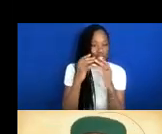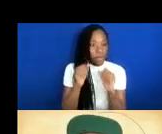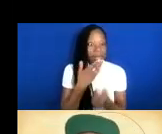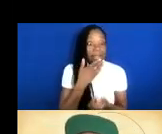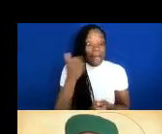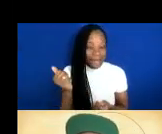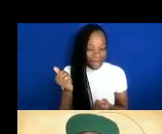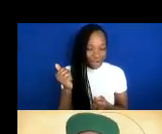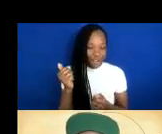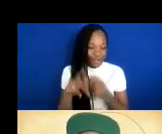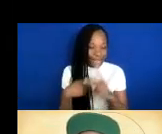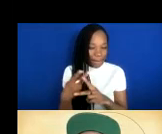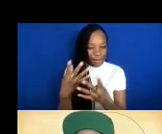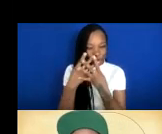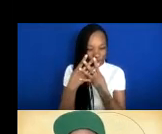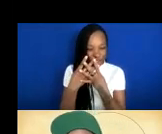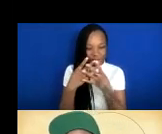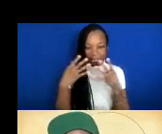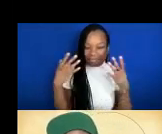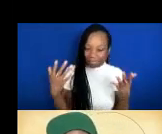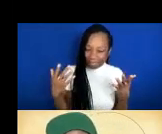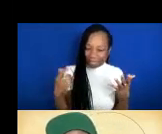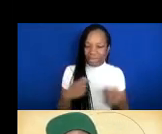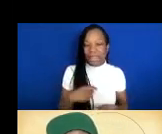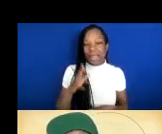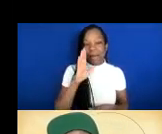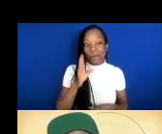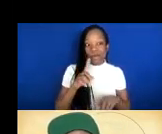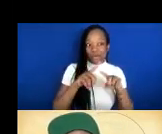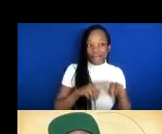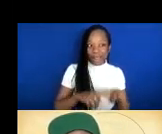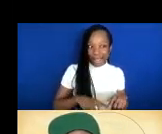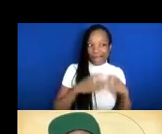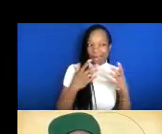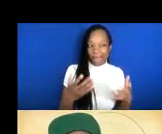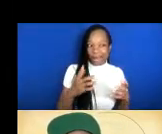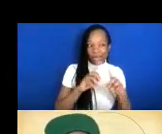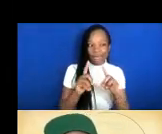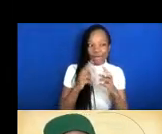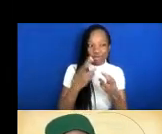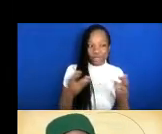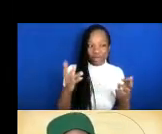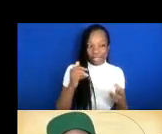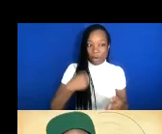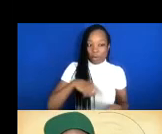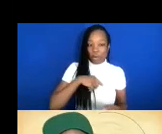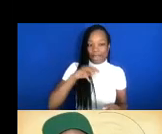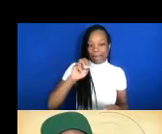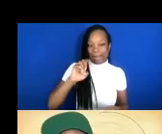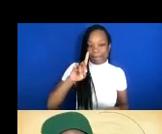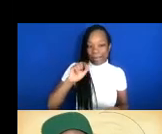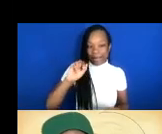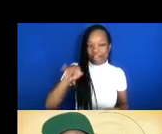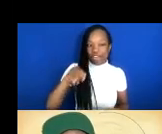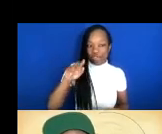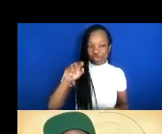about. I'm going to rely really heavily on resources that we Media Justice have put out into the world